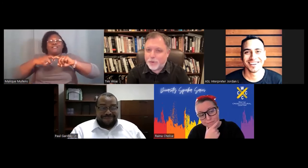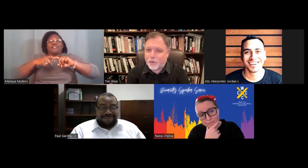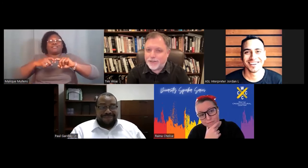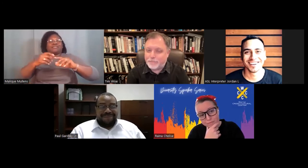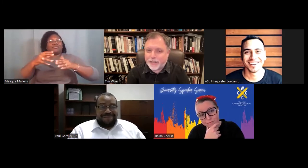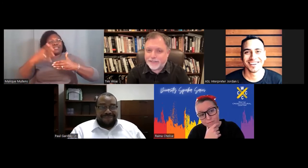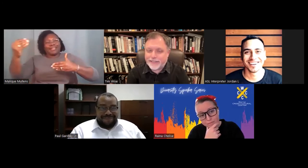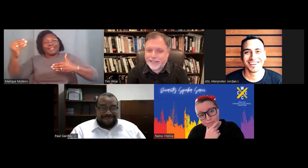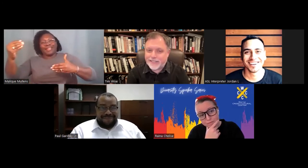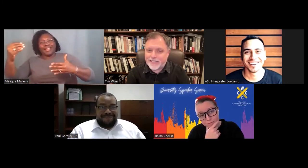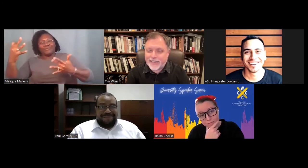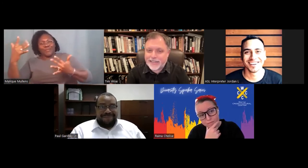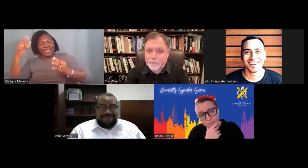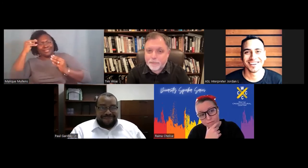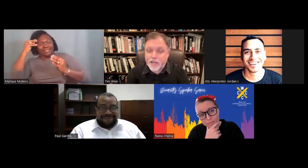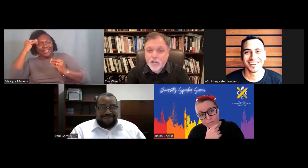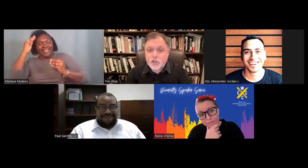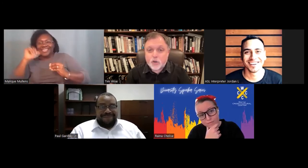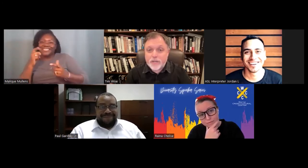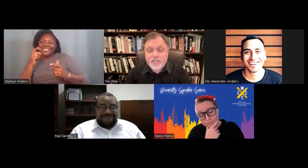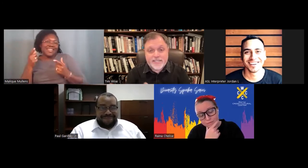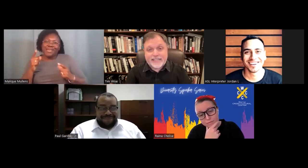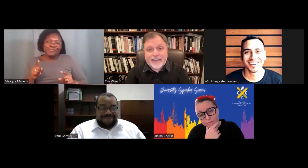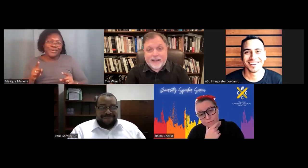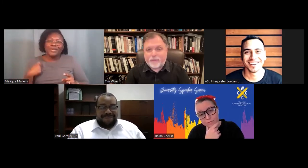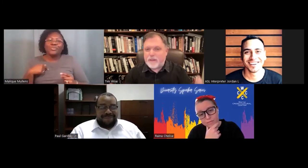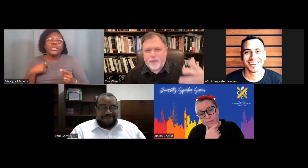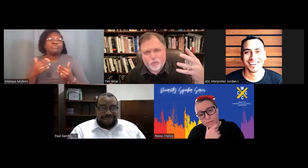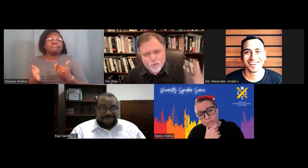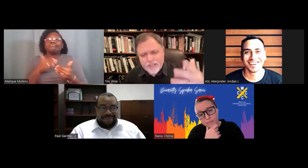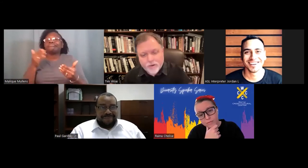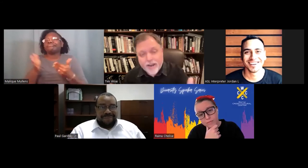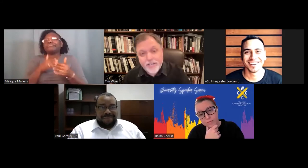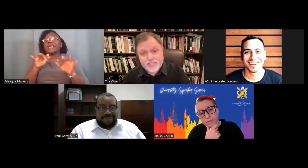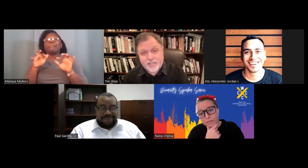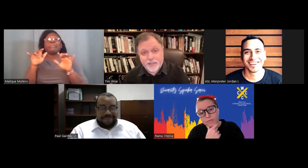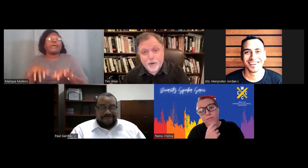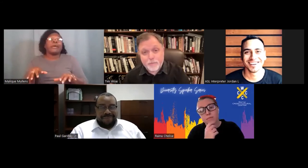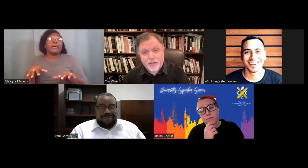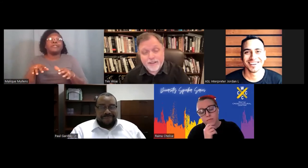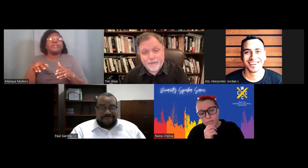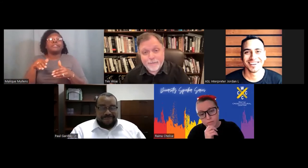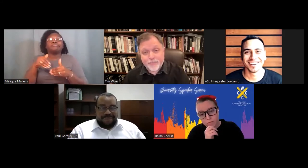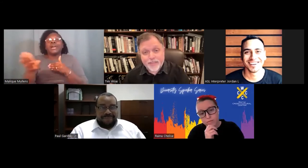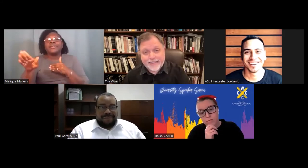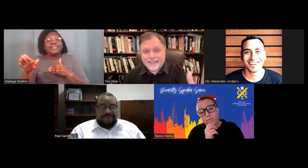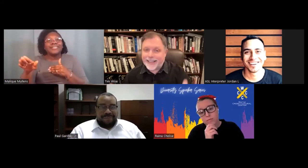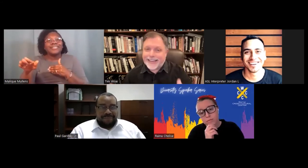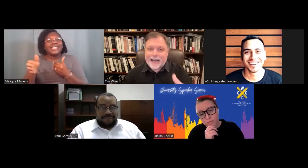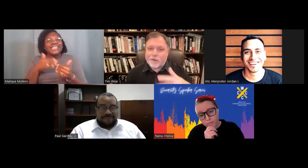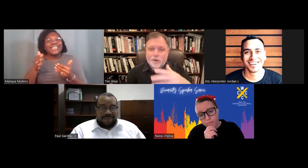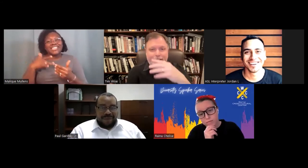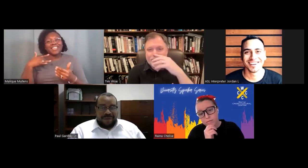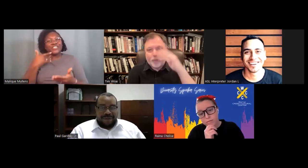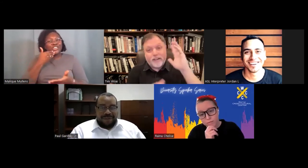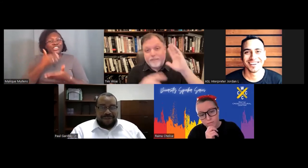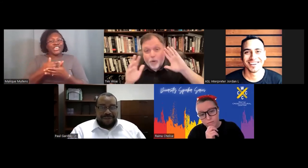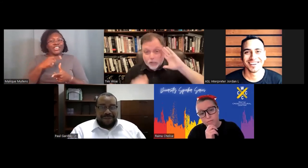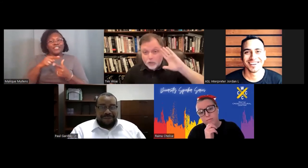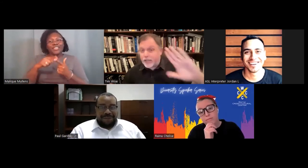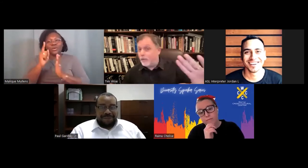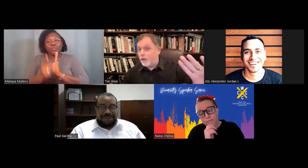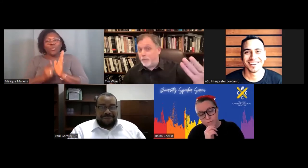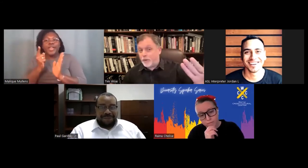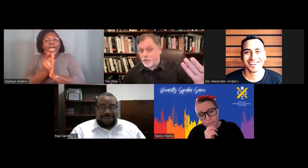the keyboard button. That just doesn't happen. So we just send it out, and we feel really righteous in the moment. And then, like, an hour later, we don't even